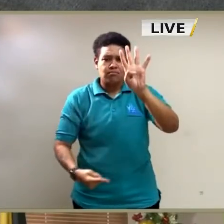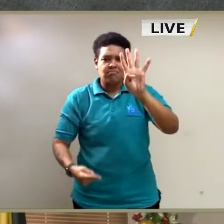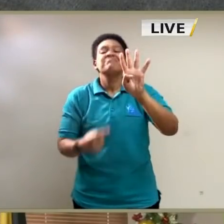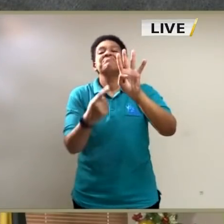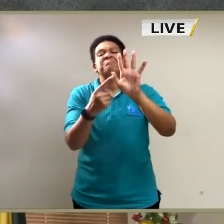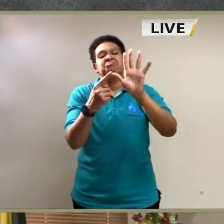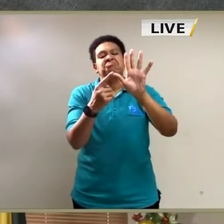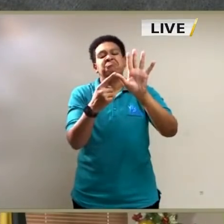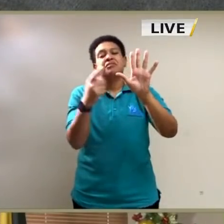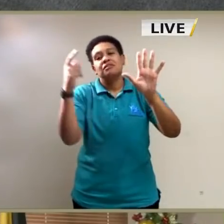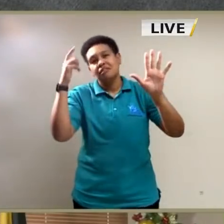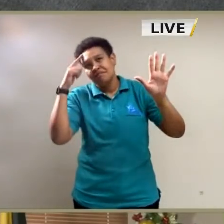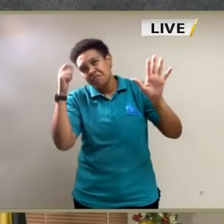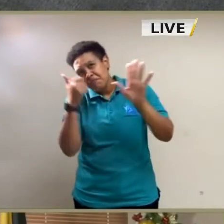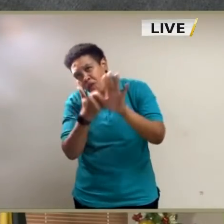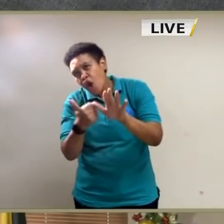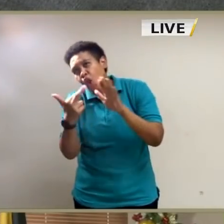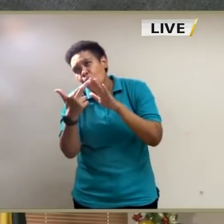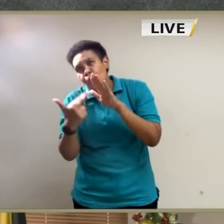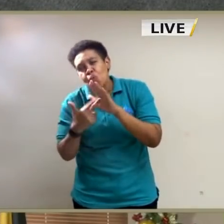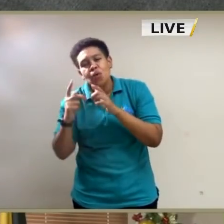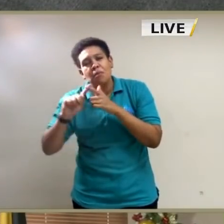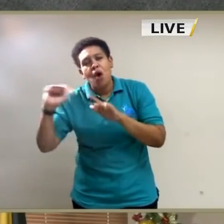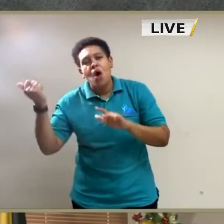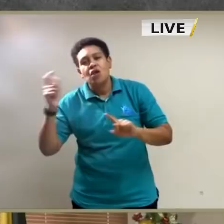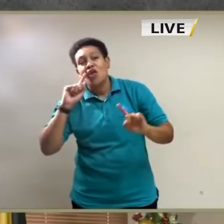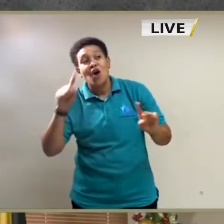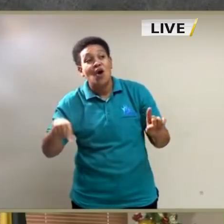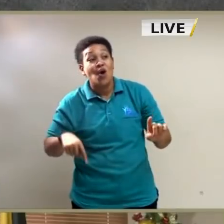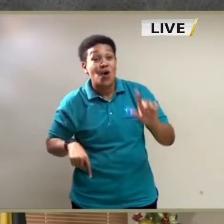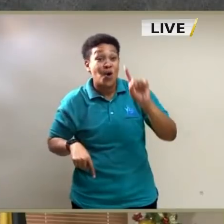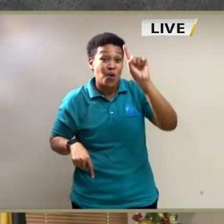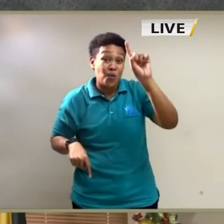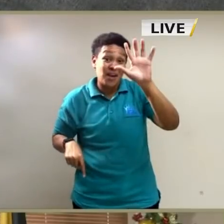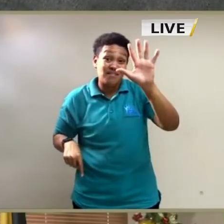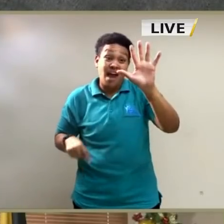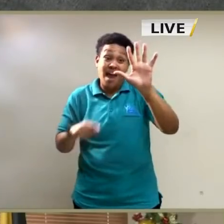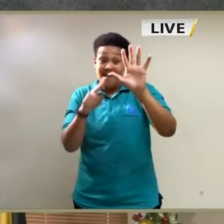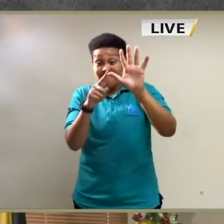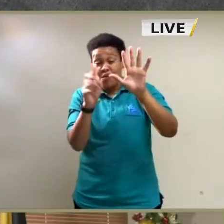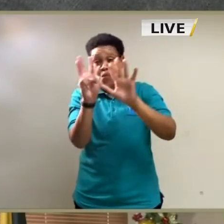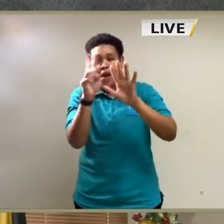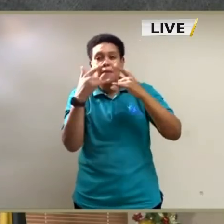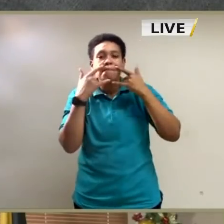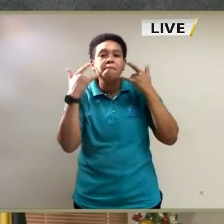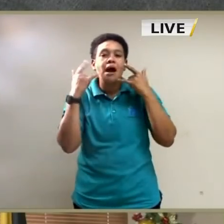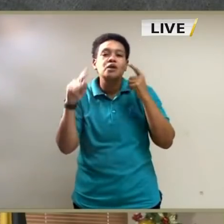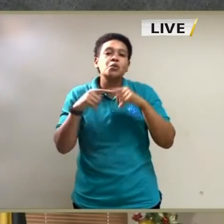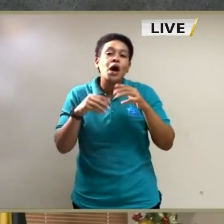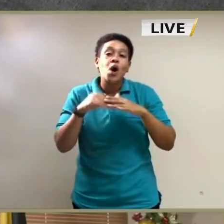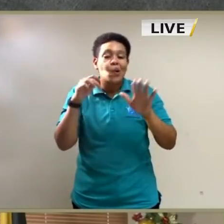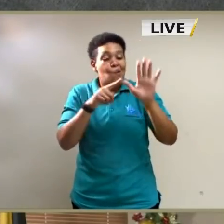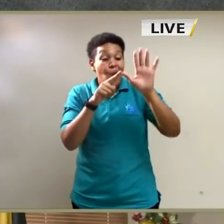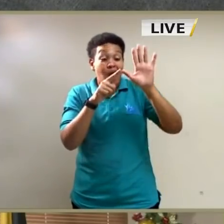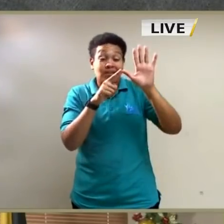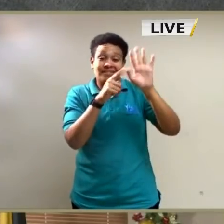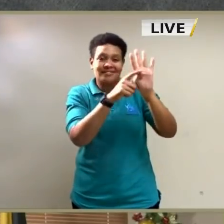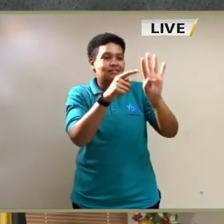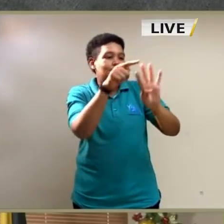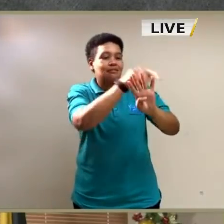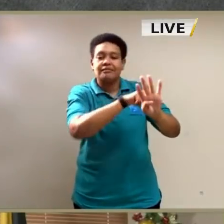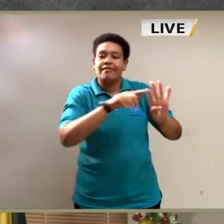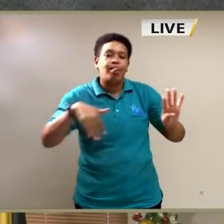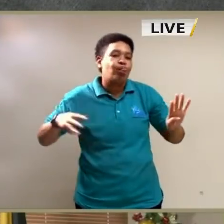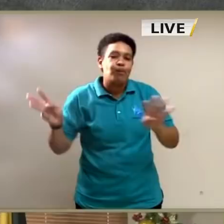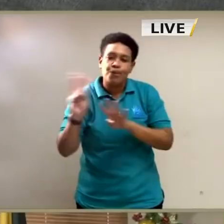with curfew and other orders. 1 in 5 of us wear masks when going out. So